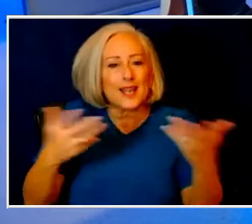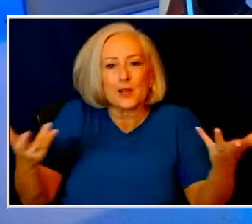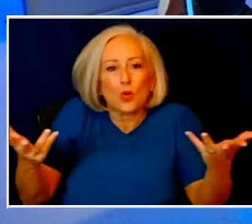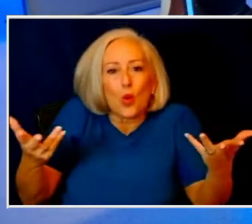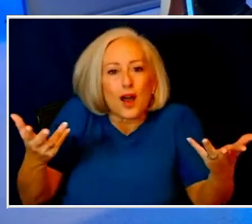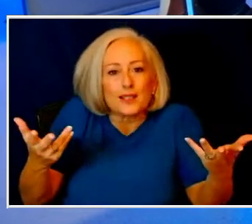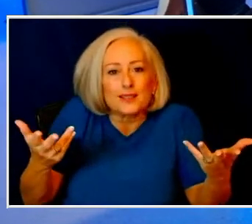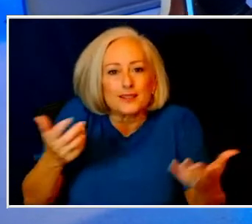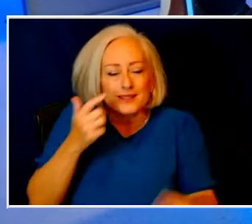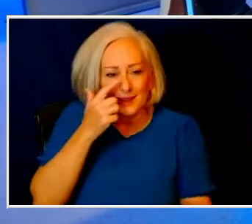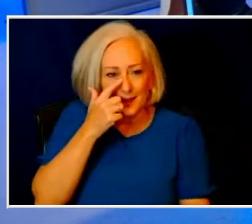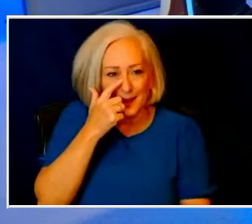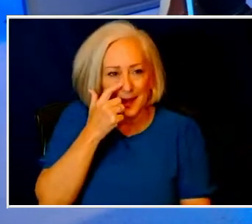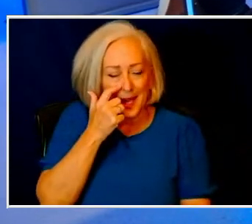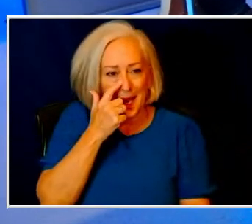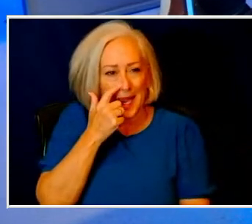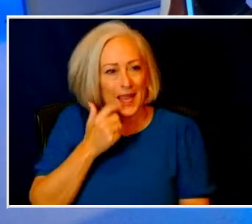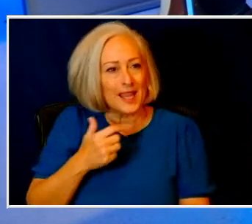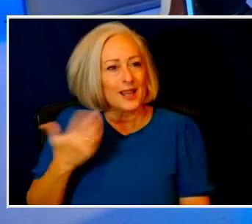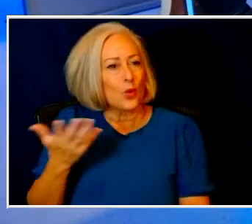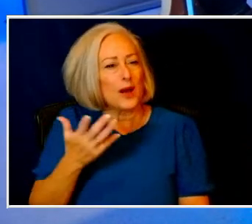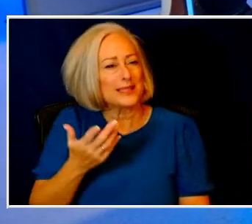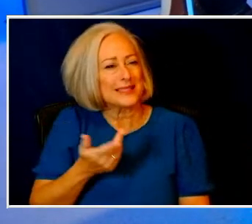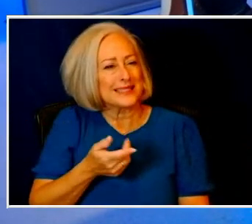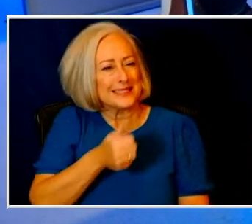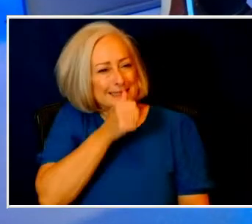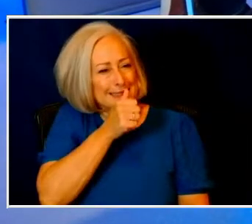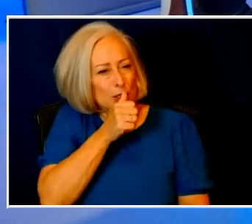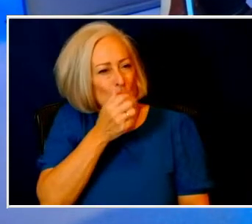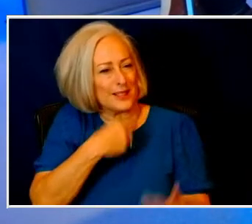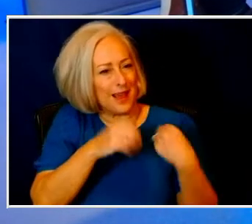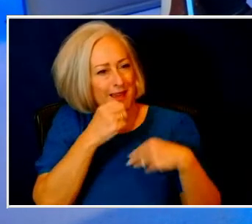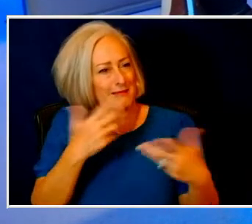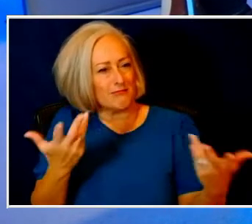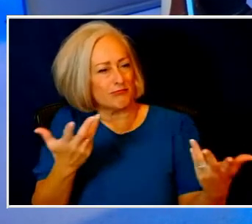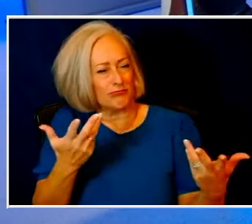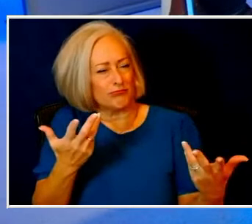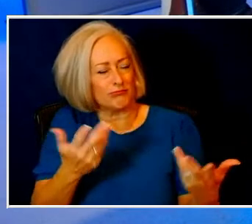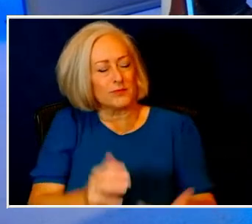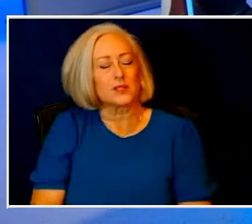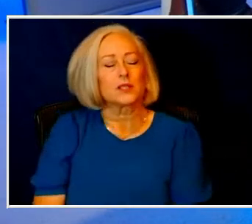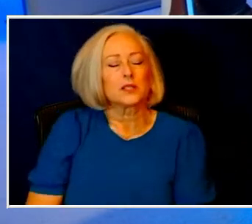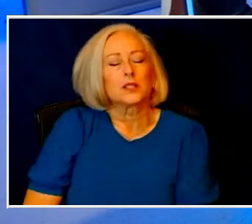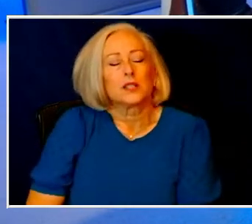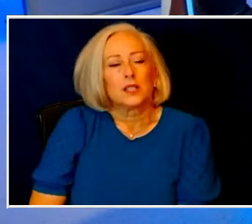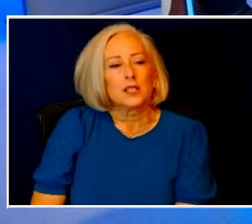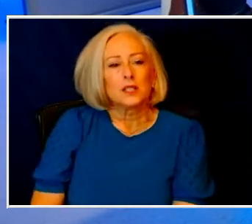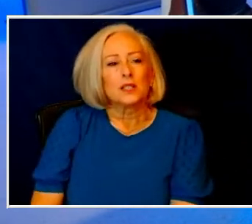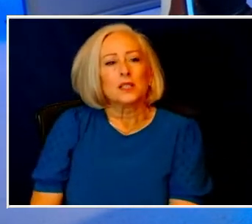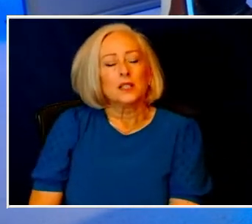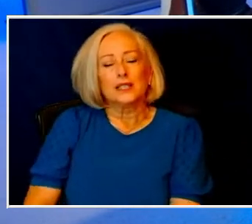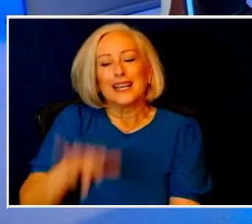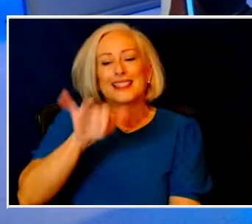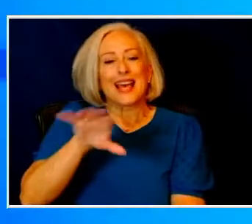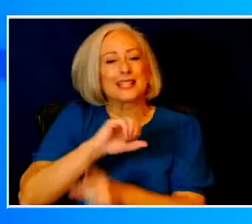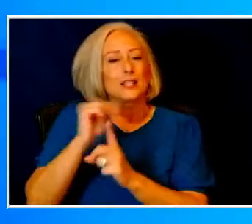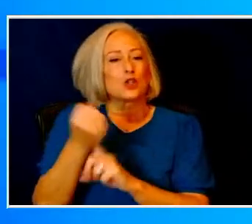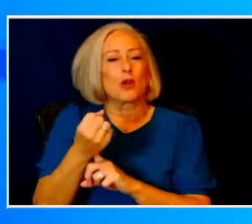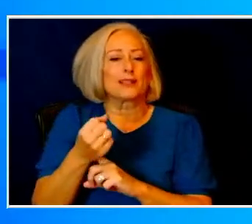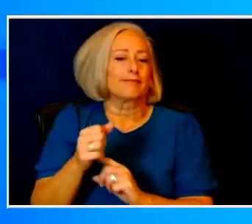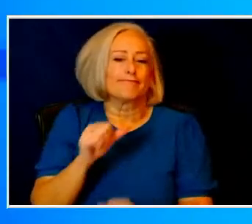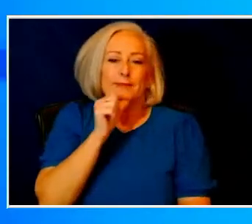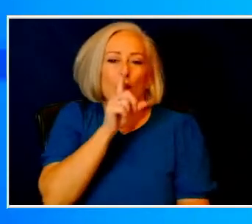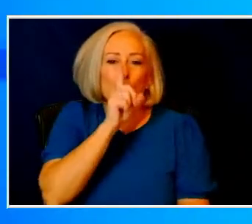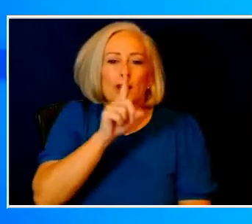John. What's the secret diet here? Yeah, you know, in this situation, a lot of times there's not a secret diet. It's